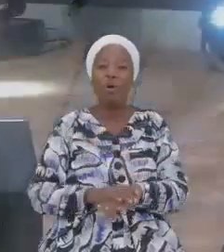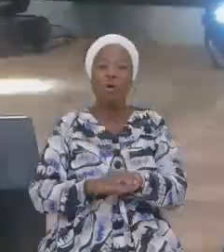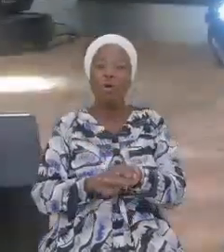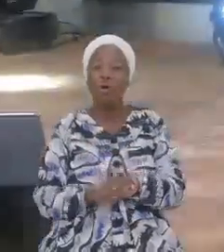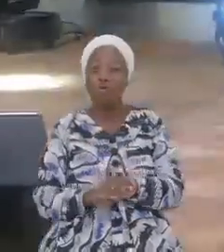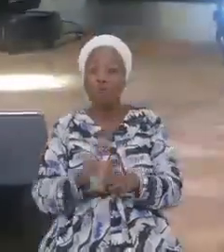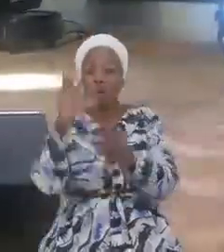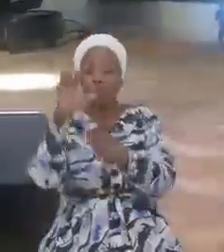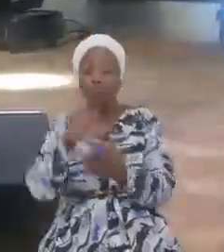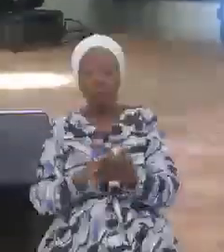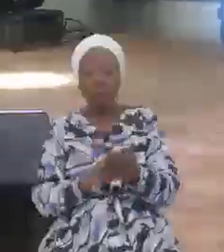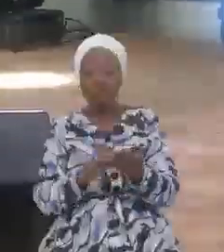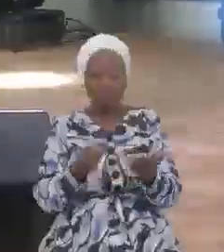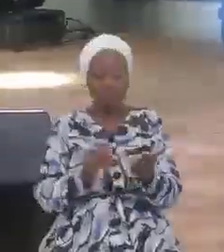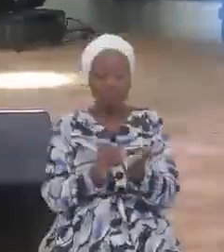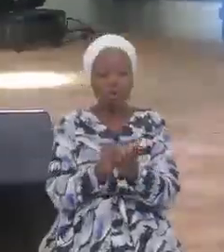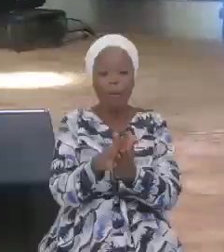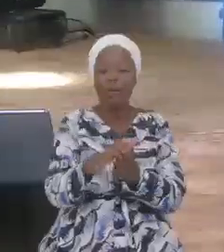this church,